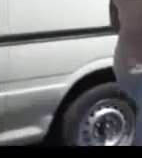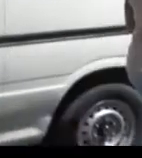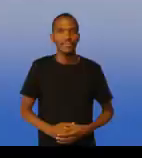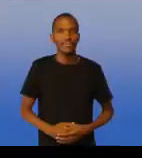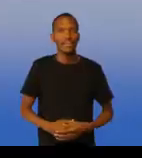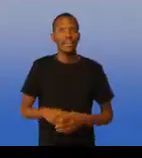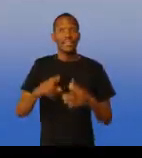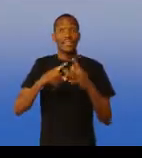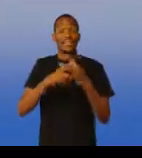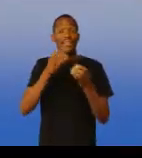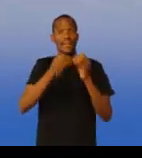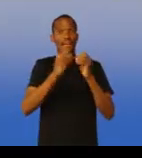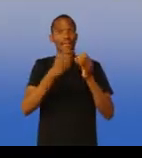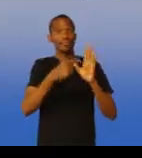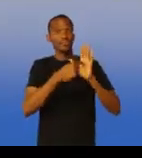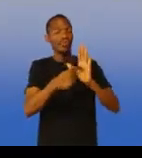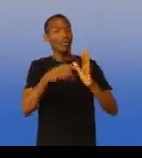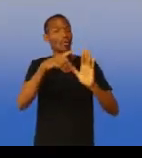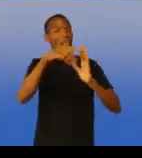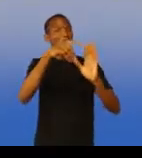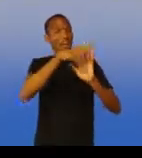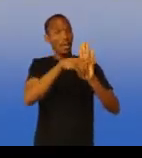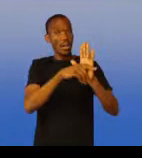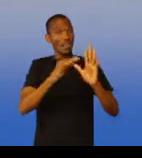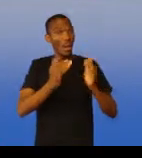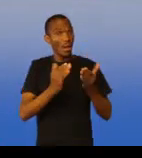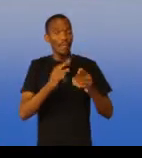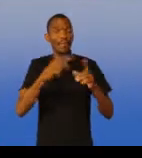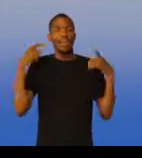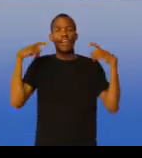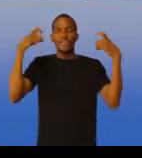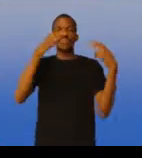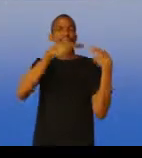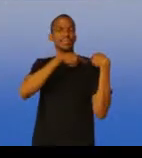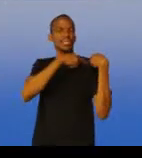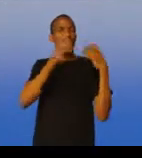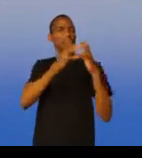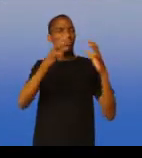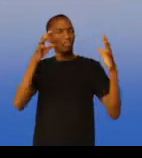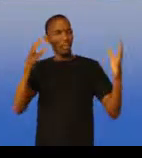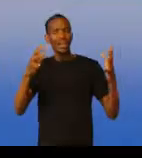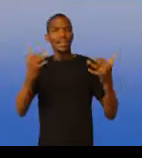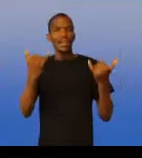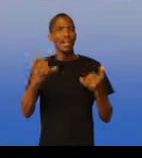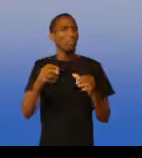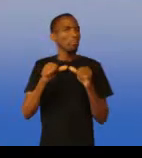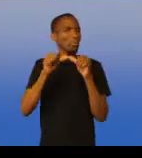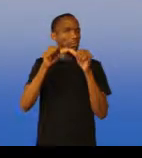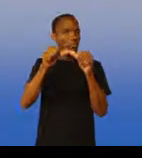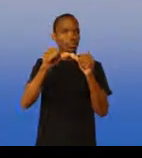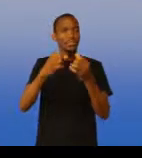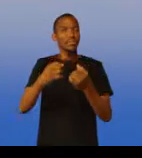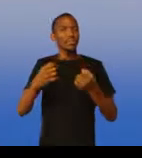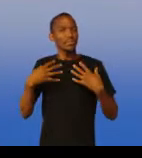The statistics show that the program works, and the government here, while it's taken a lot of responsibility, still needs help to strengthen their